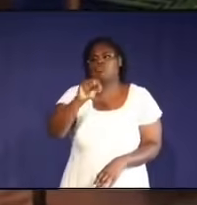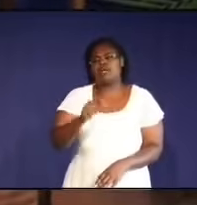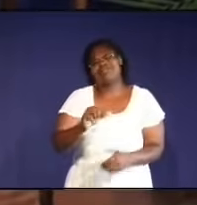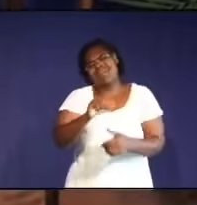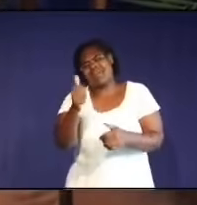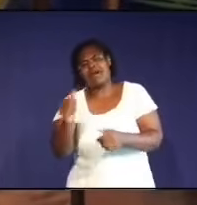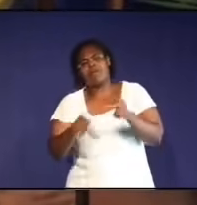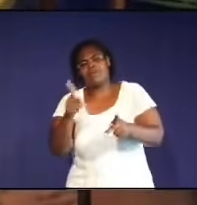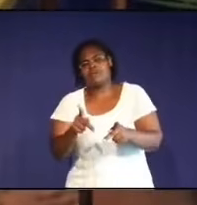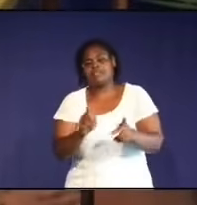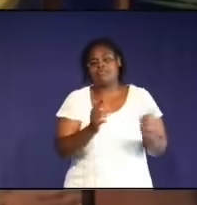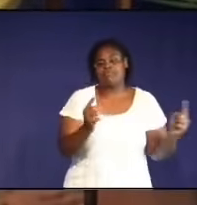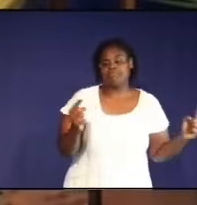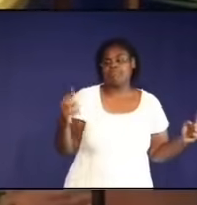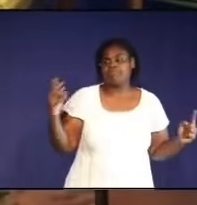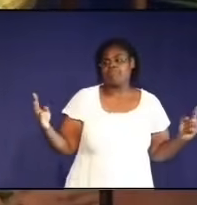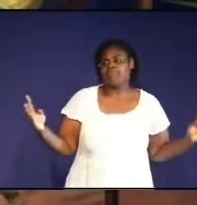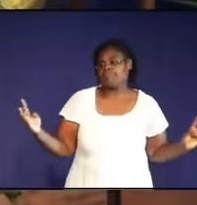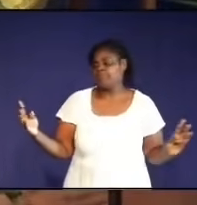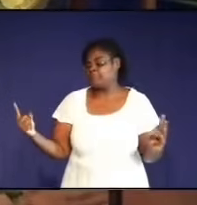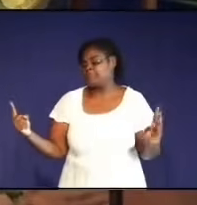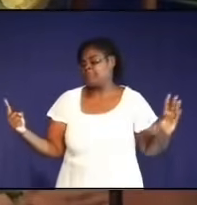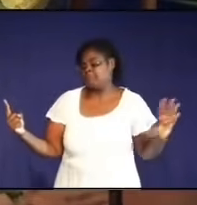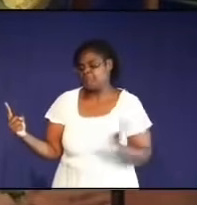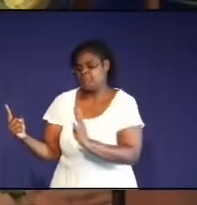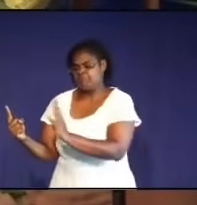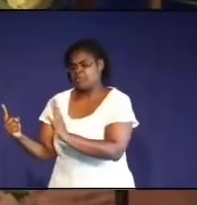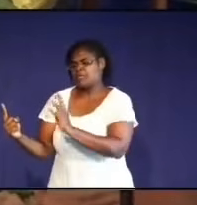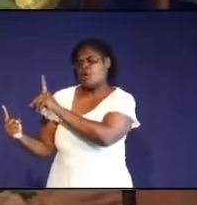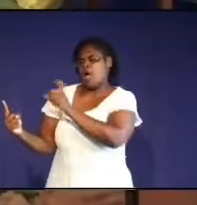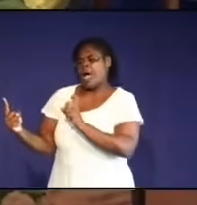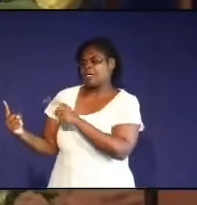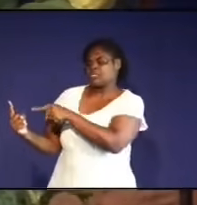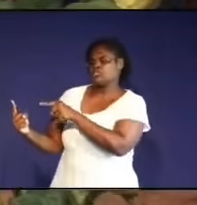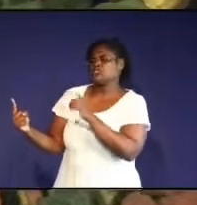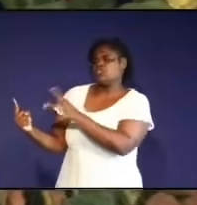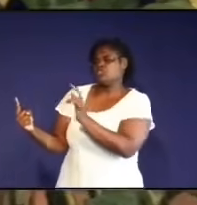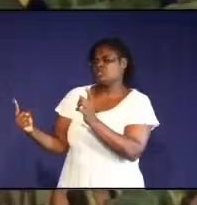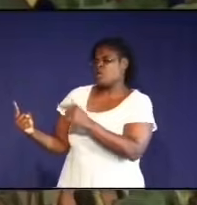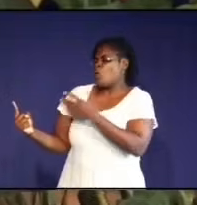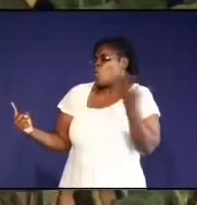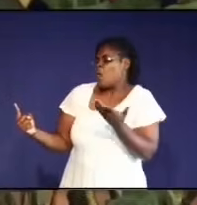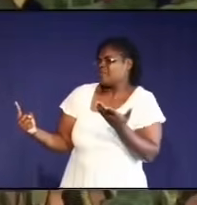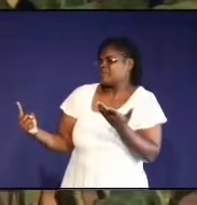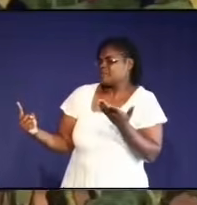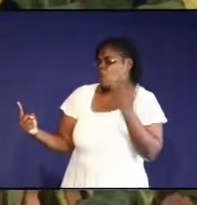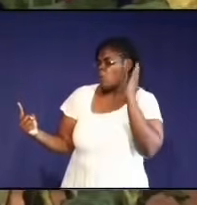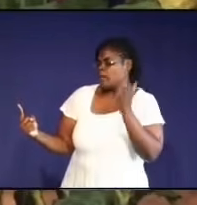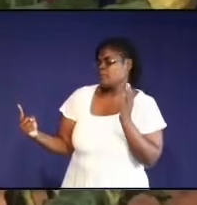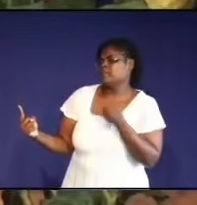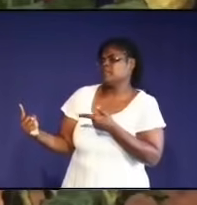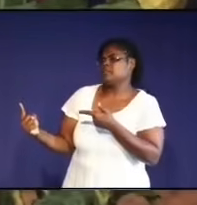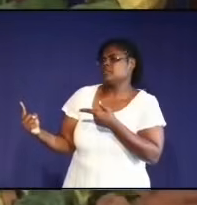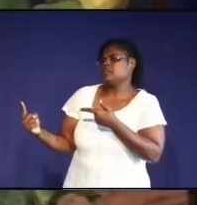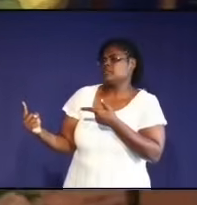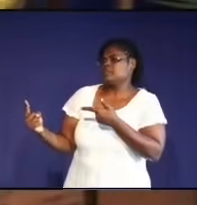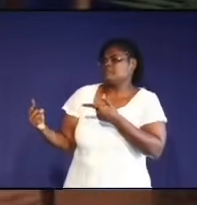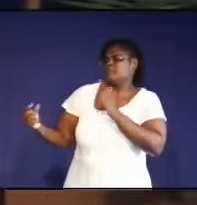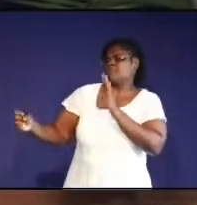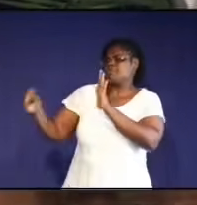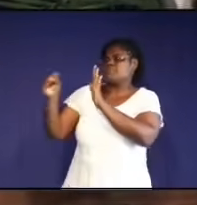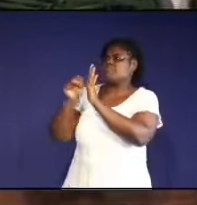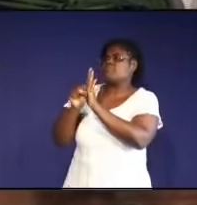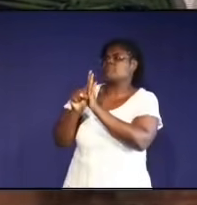else came to ask Jesus, what shall be the